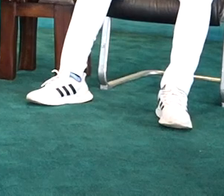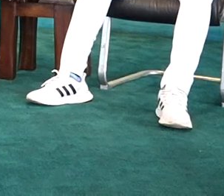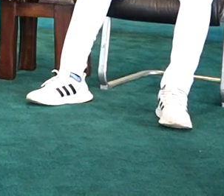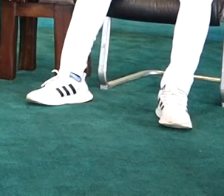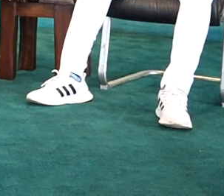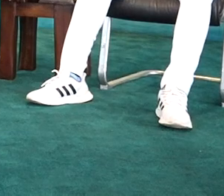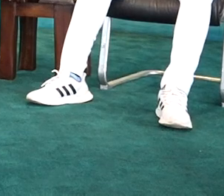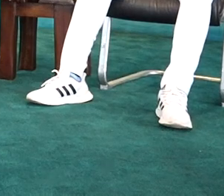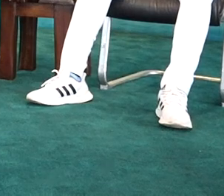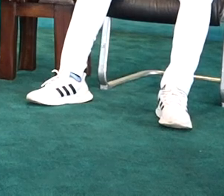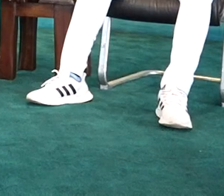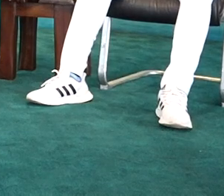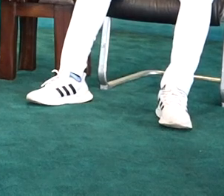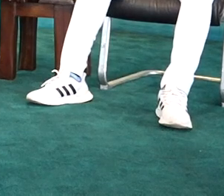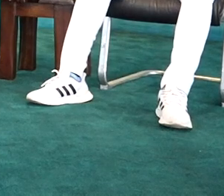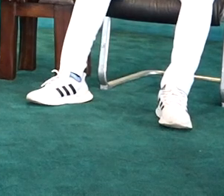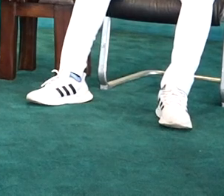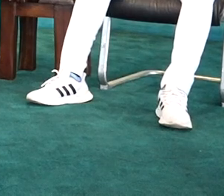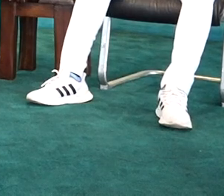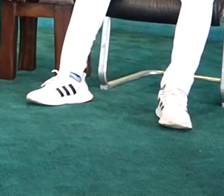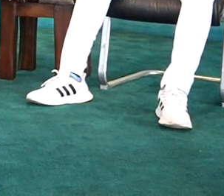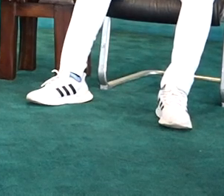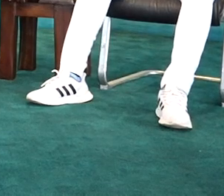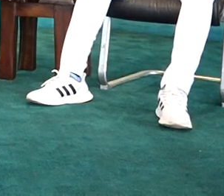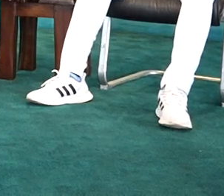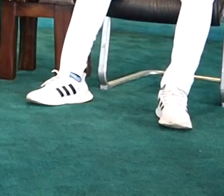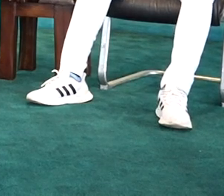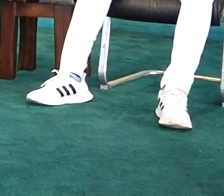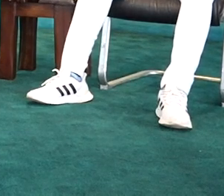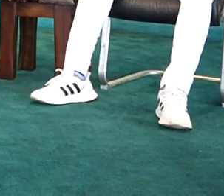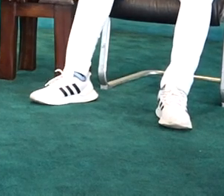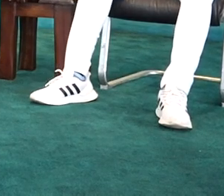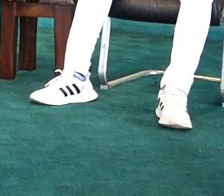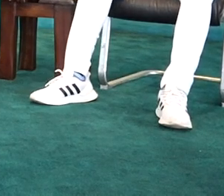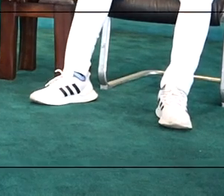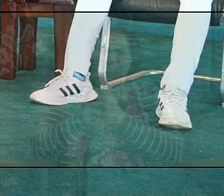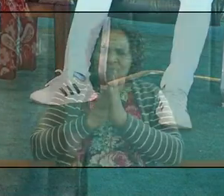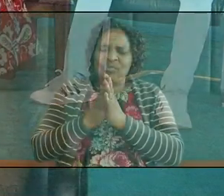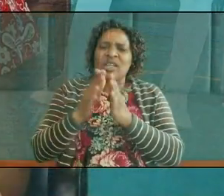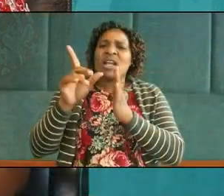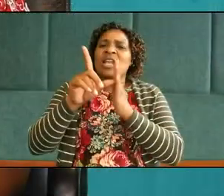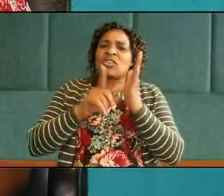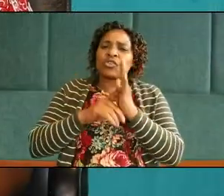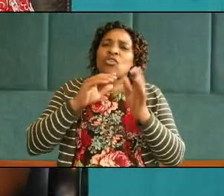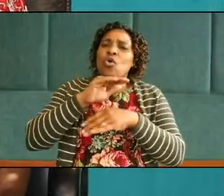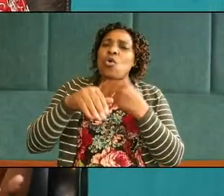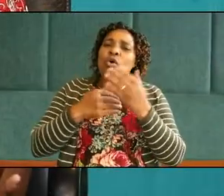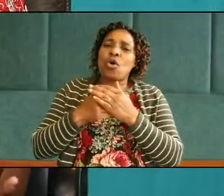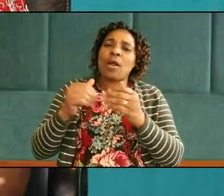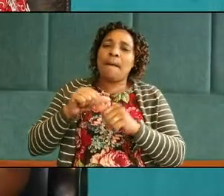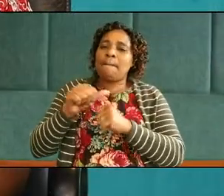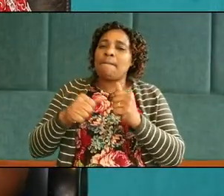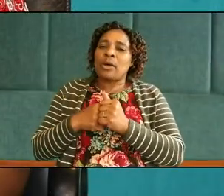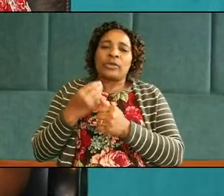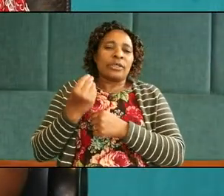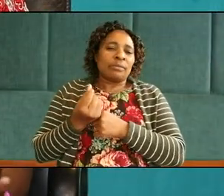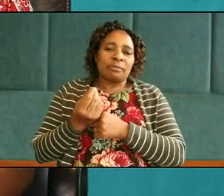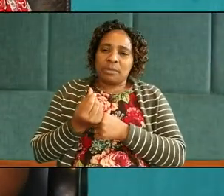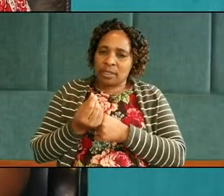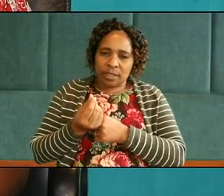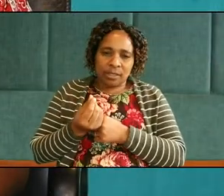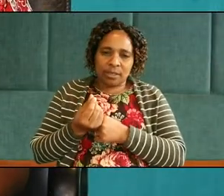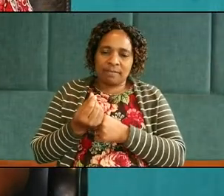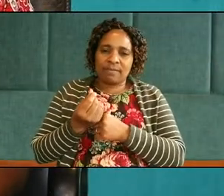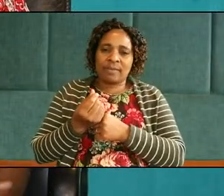lesson. Our lesson this week is an interesting lesson. It's a lesson all about money. It's all